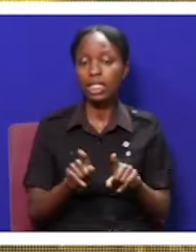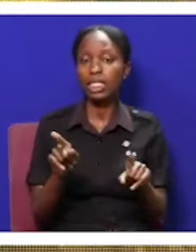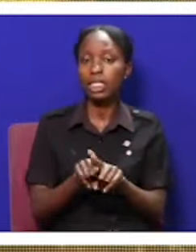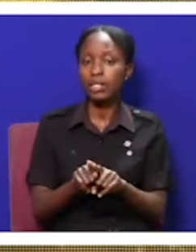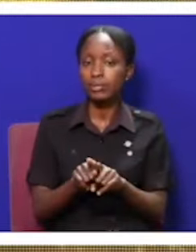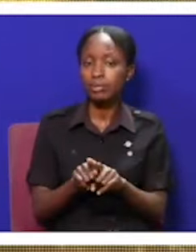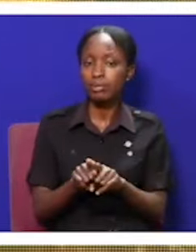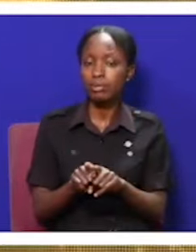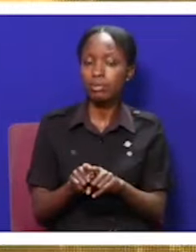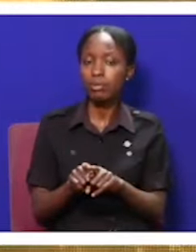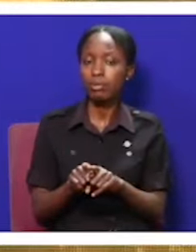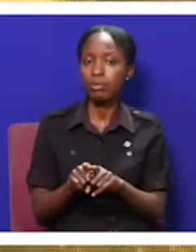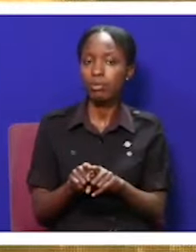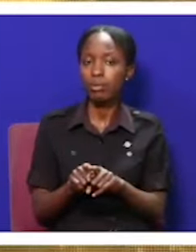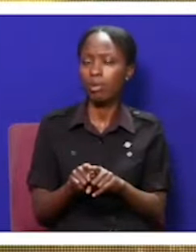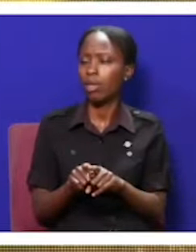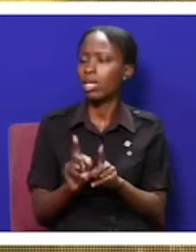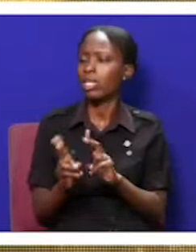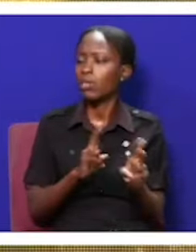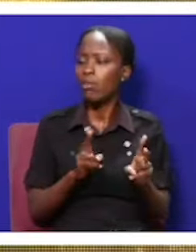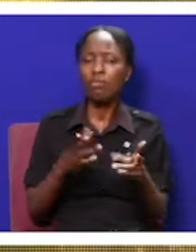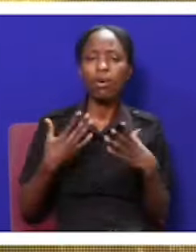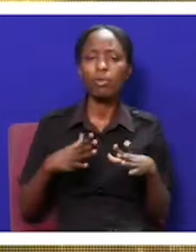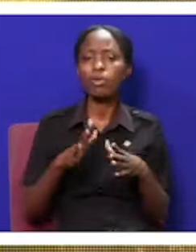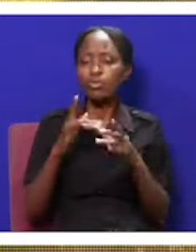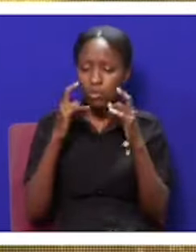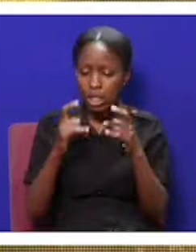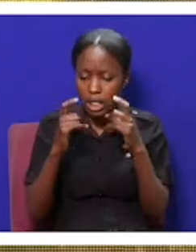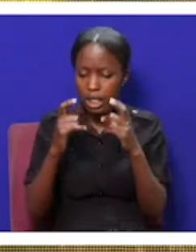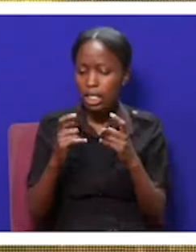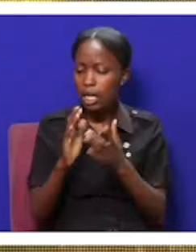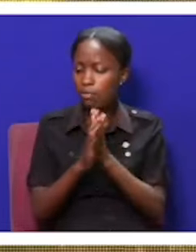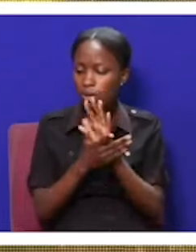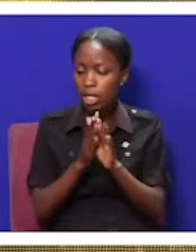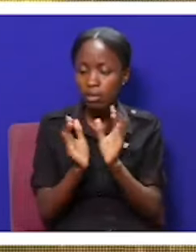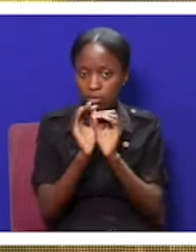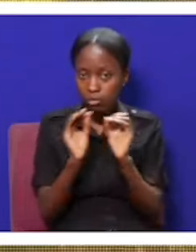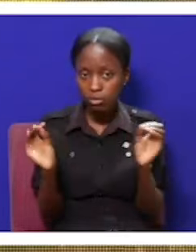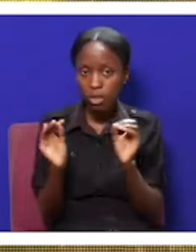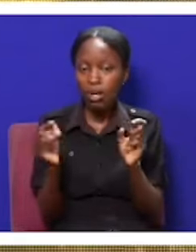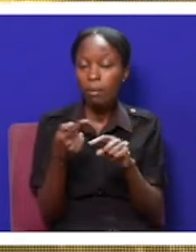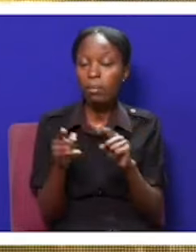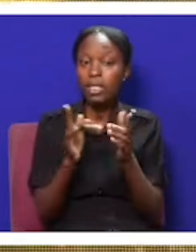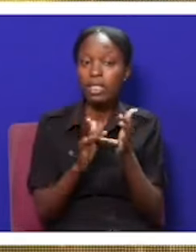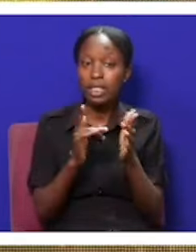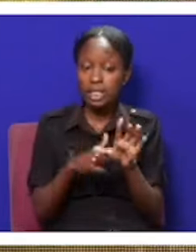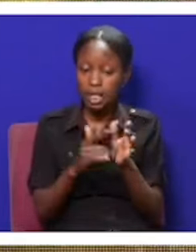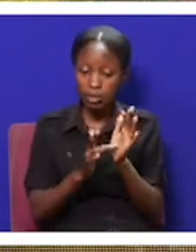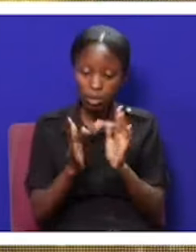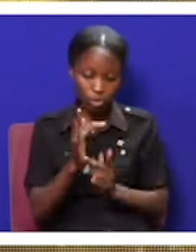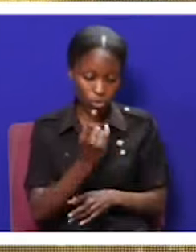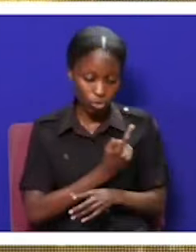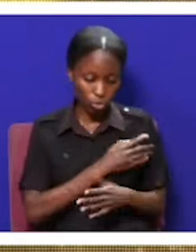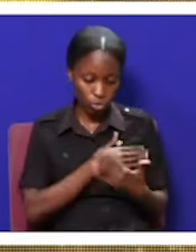to sin and sin and sin, and not to forgive and not to forgive. You see, but when Jesus comes in, the